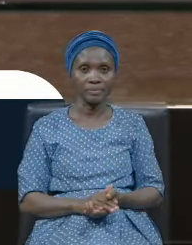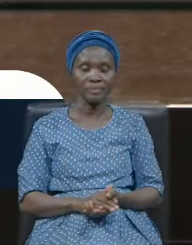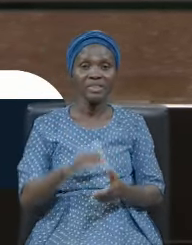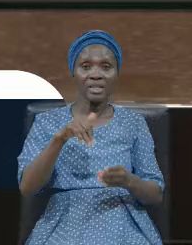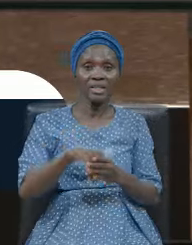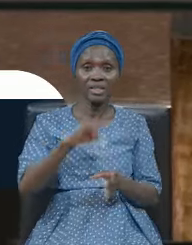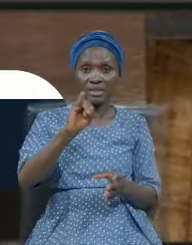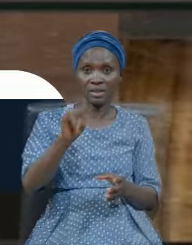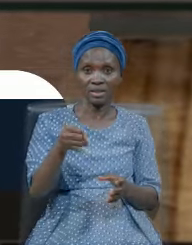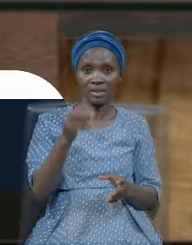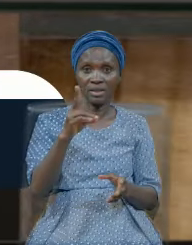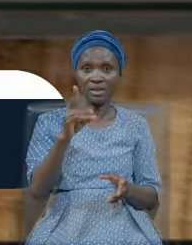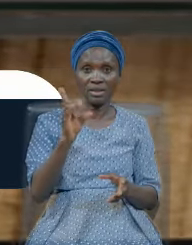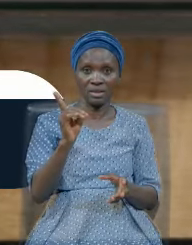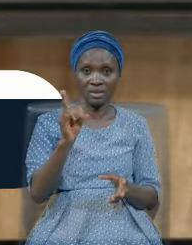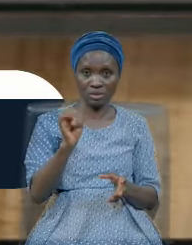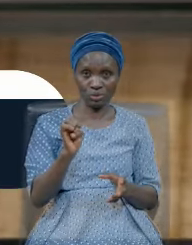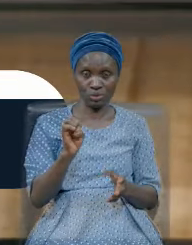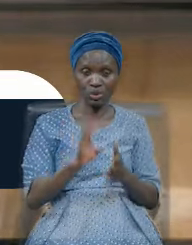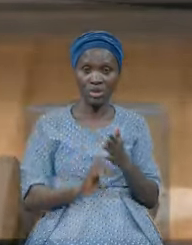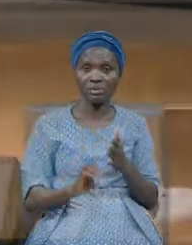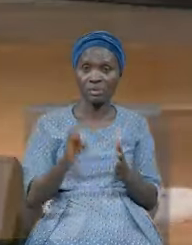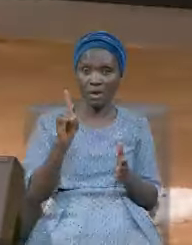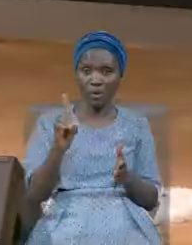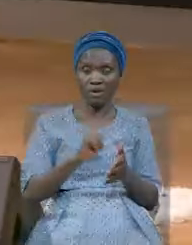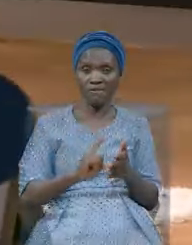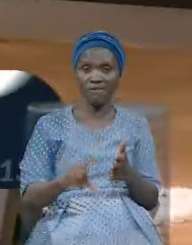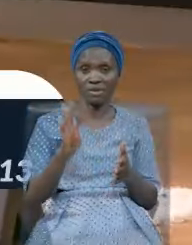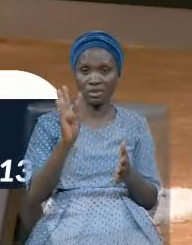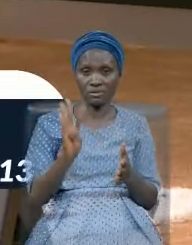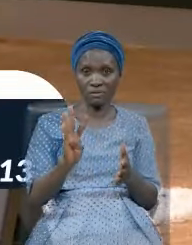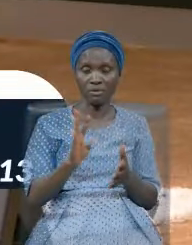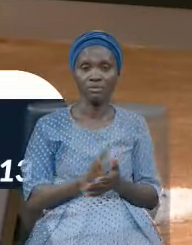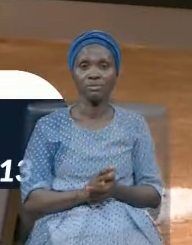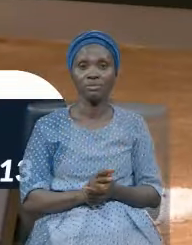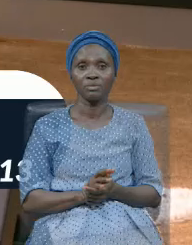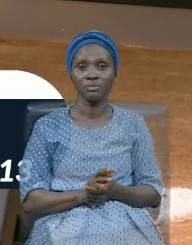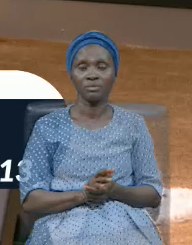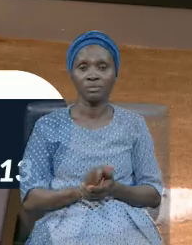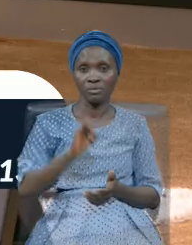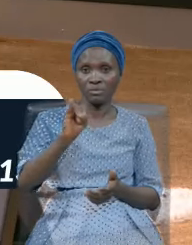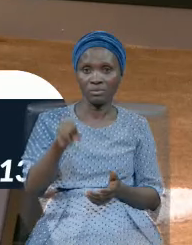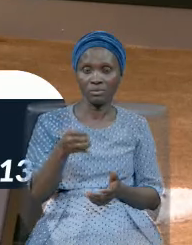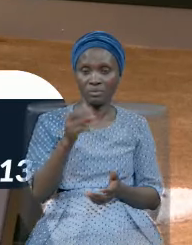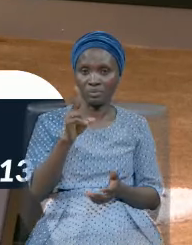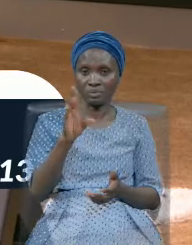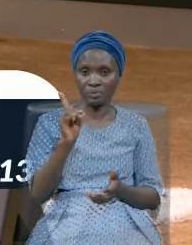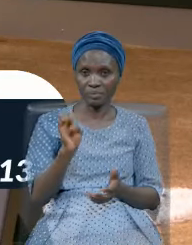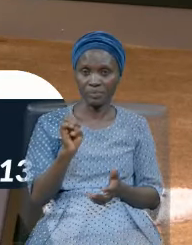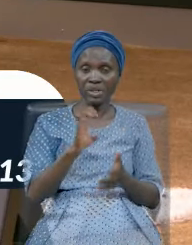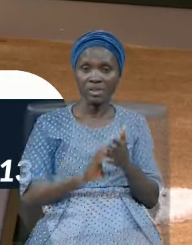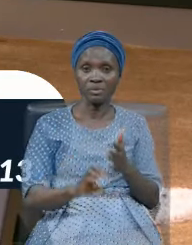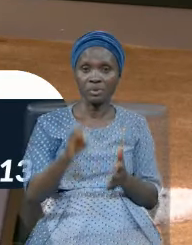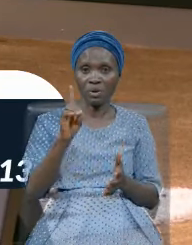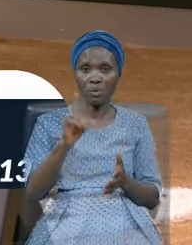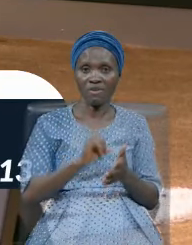Jude chapter 1, verse 4. Jude chapter 1, verse 4.